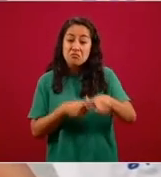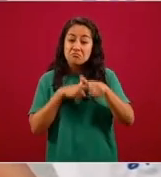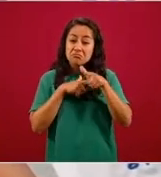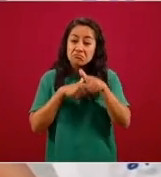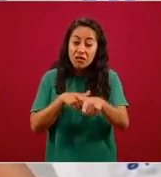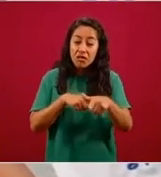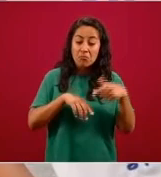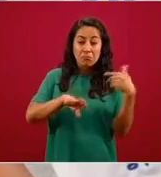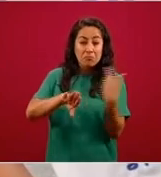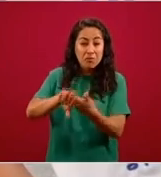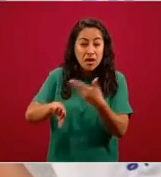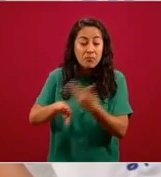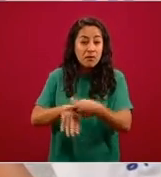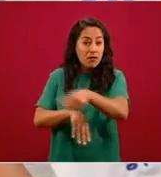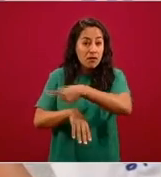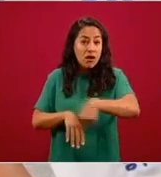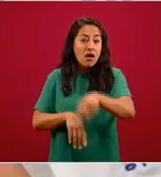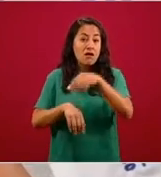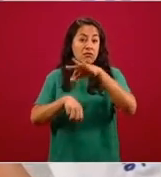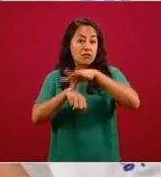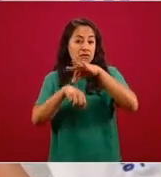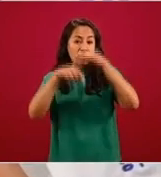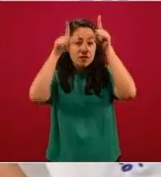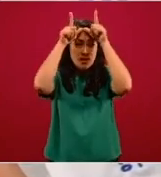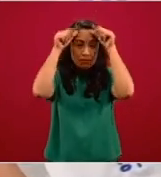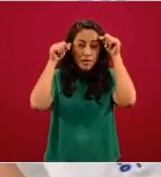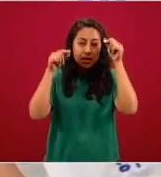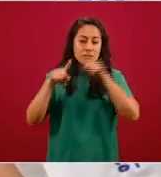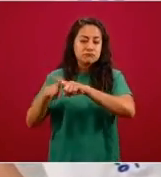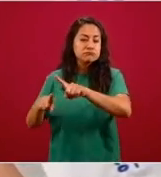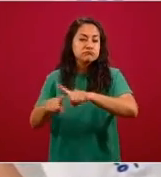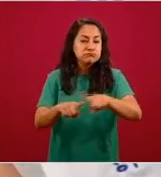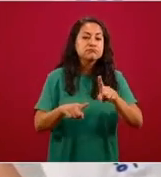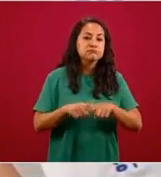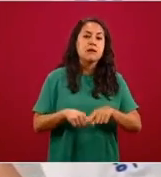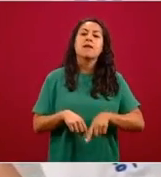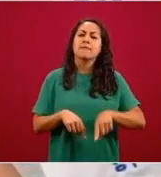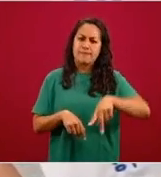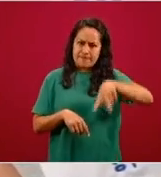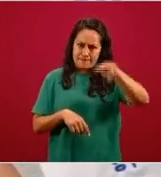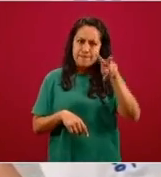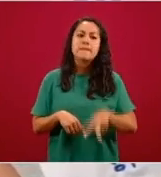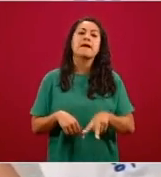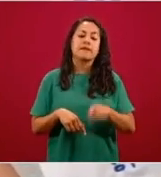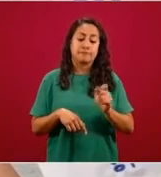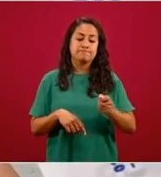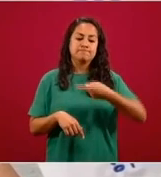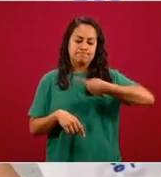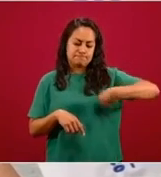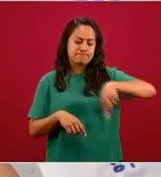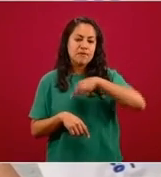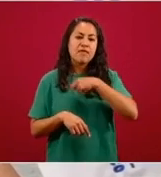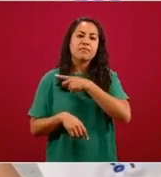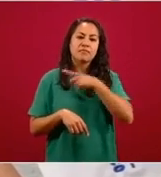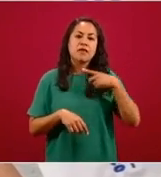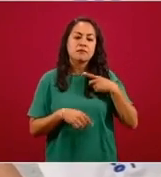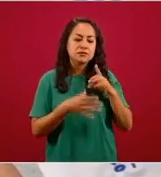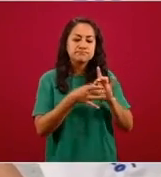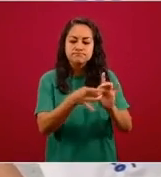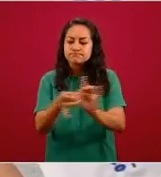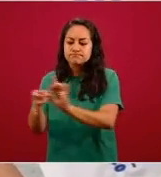it, and it's convicting of these kinds of aggressors. We have to be united to